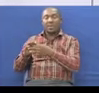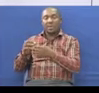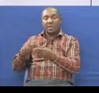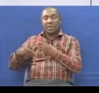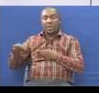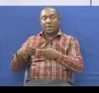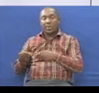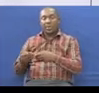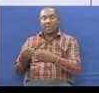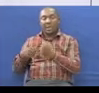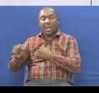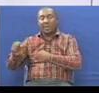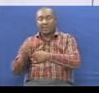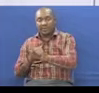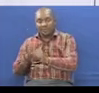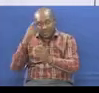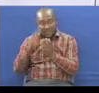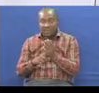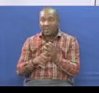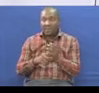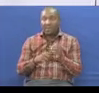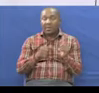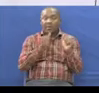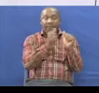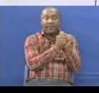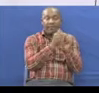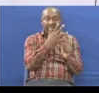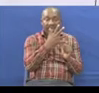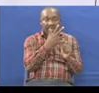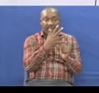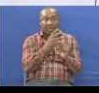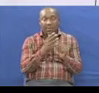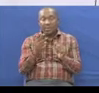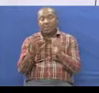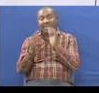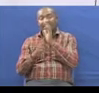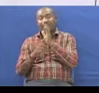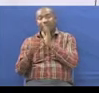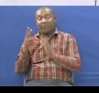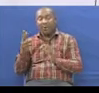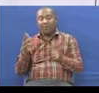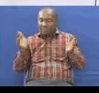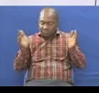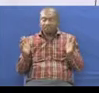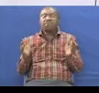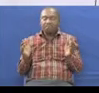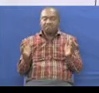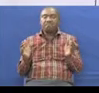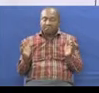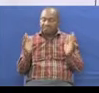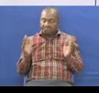to 64. Now, through knowing that systems, the government